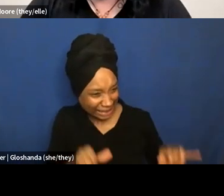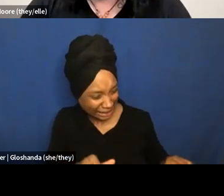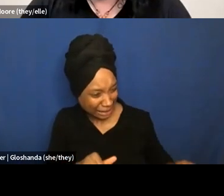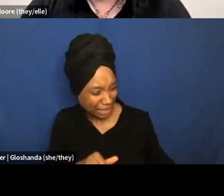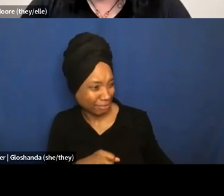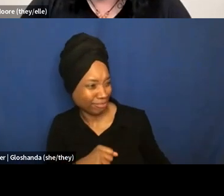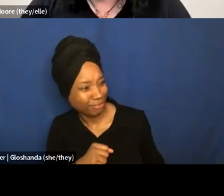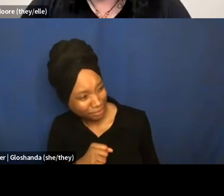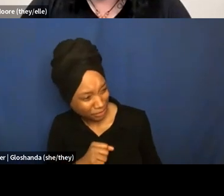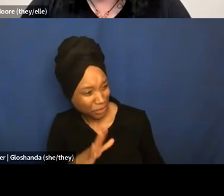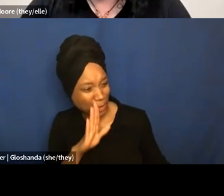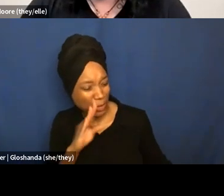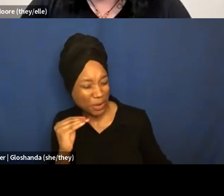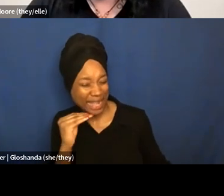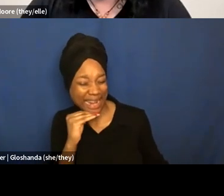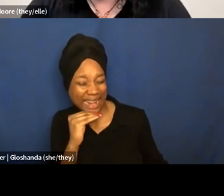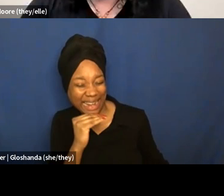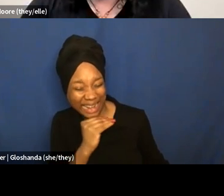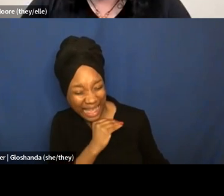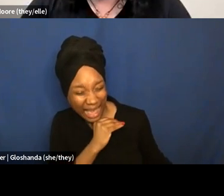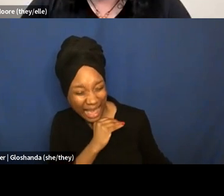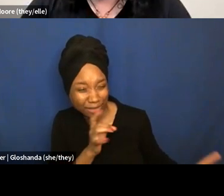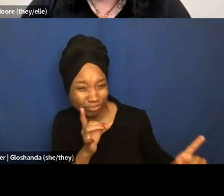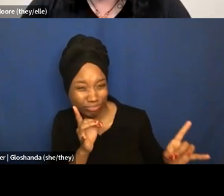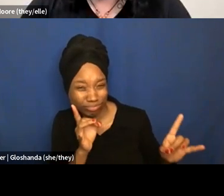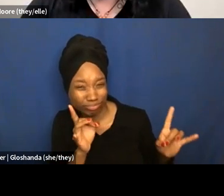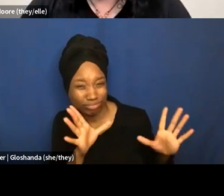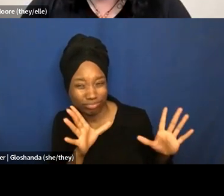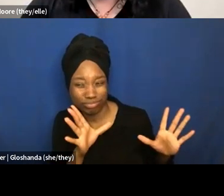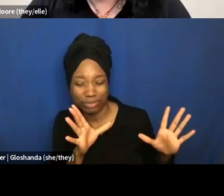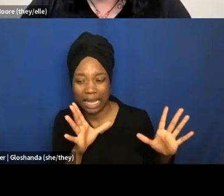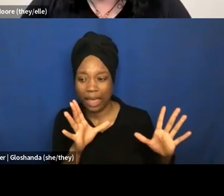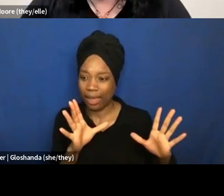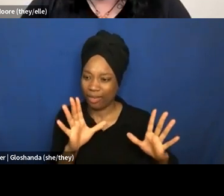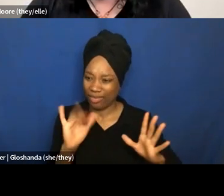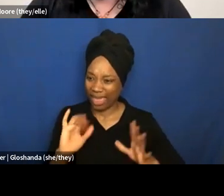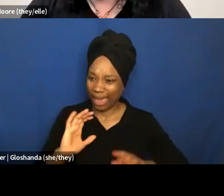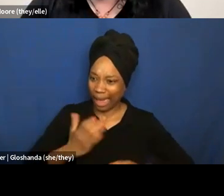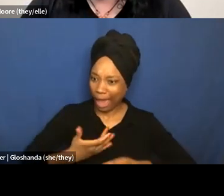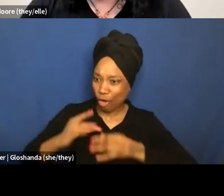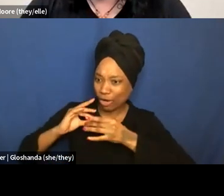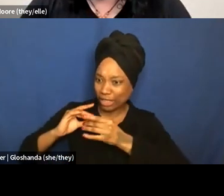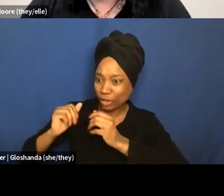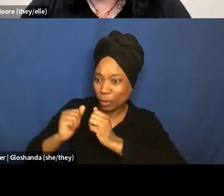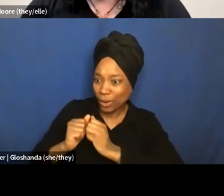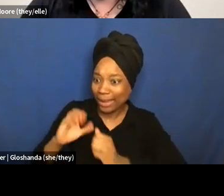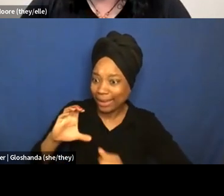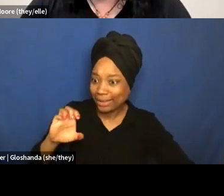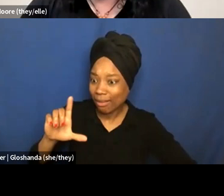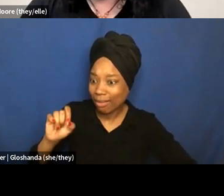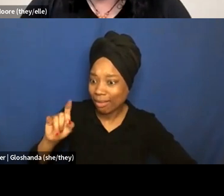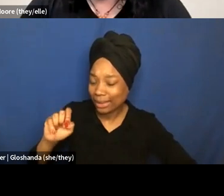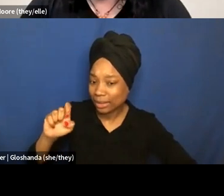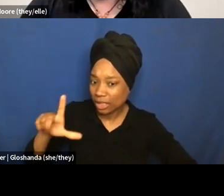lie so profoundly as if our relationship with celestial beings is